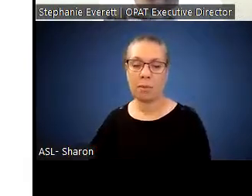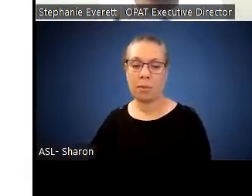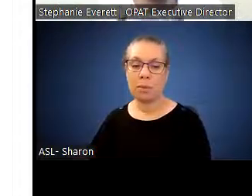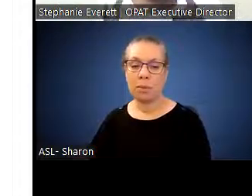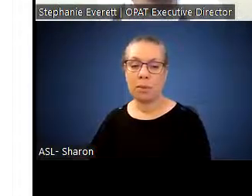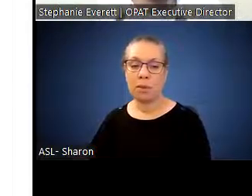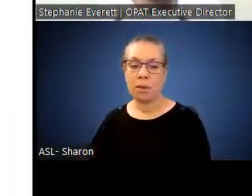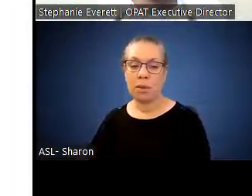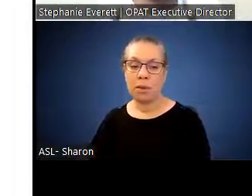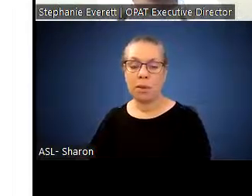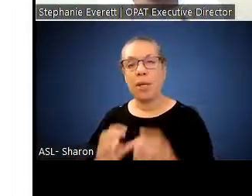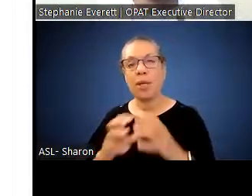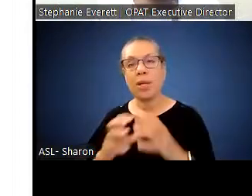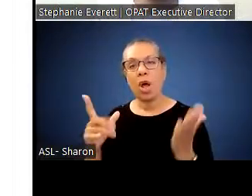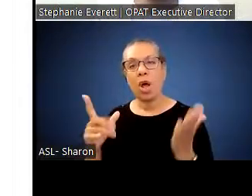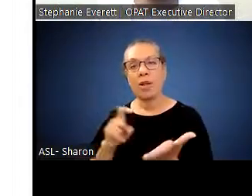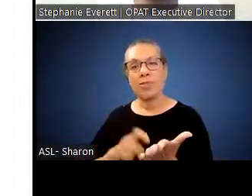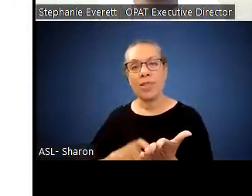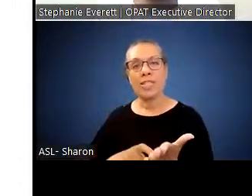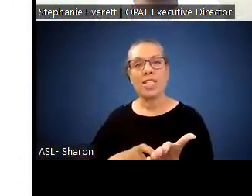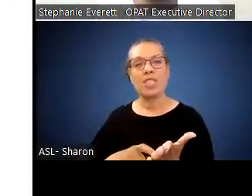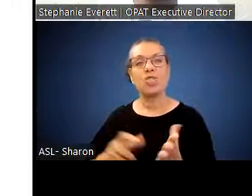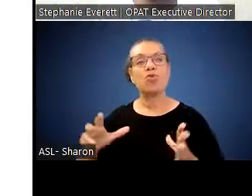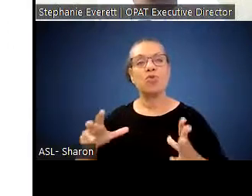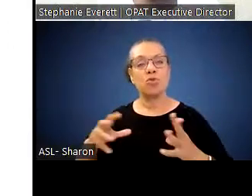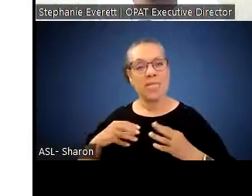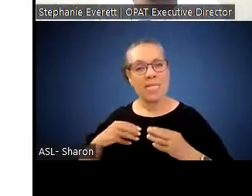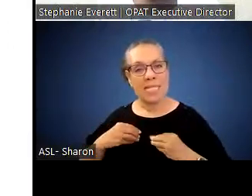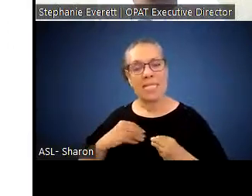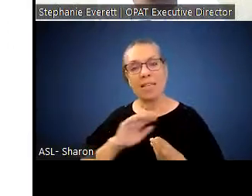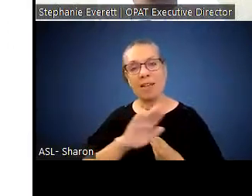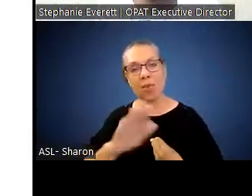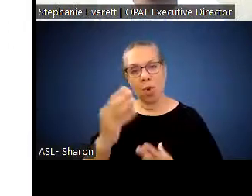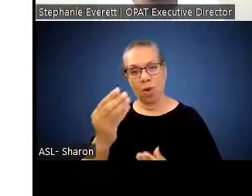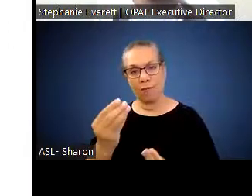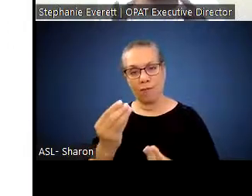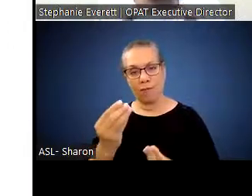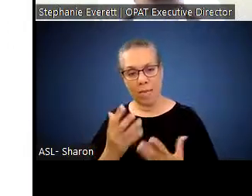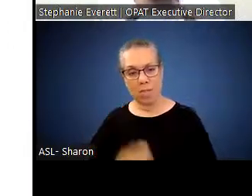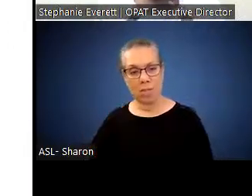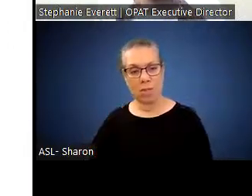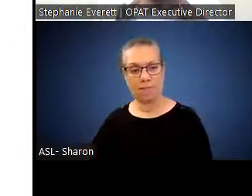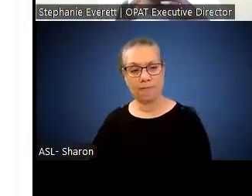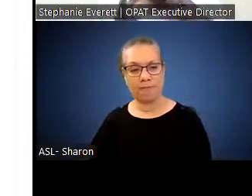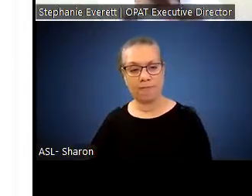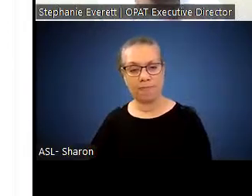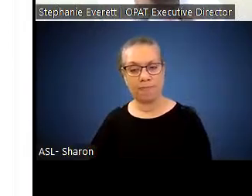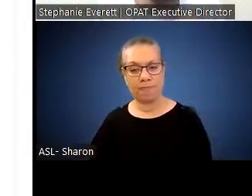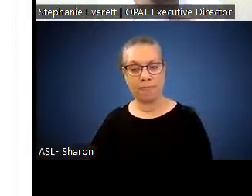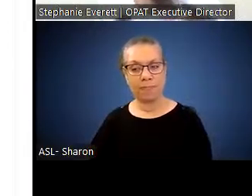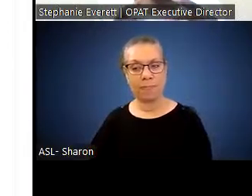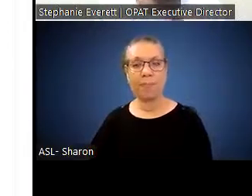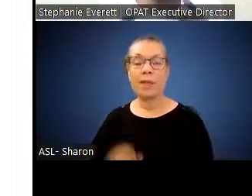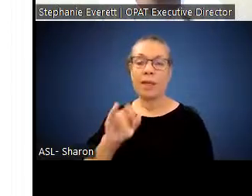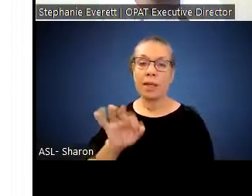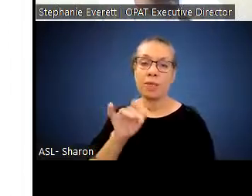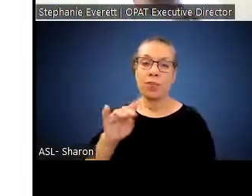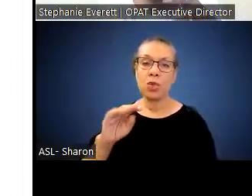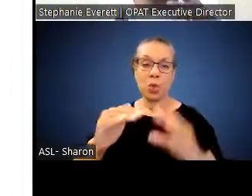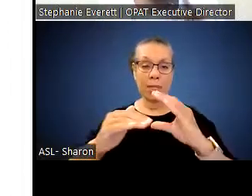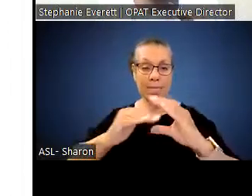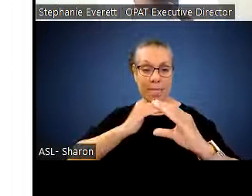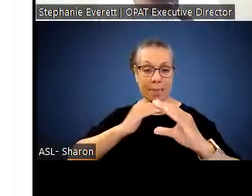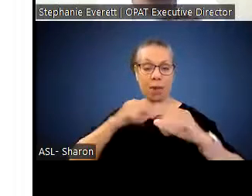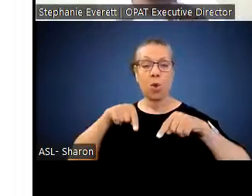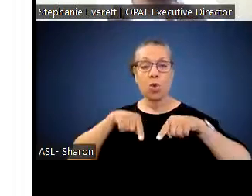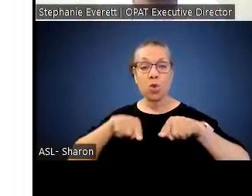a lot of this is really just to receive the information. But if you email us and it's during the time that